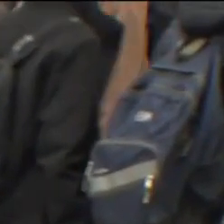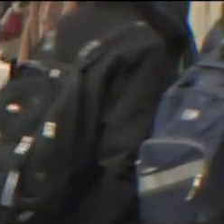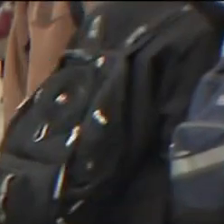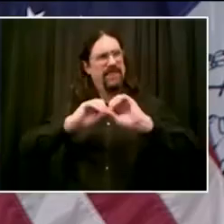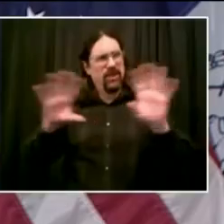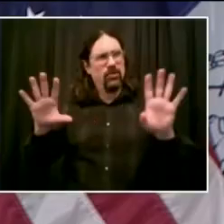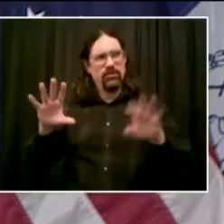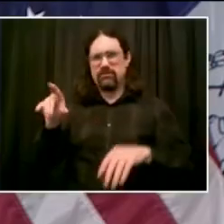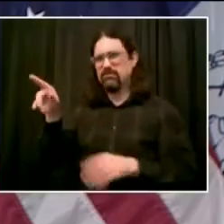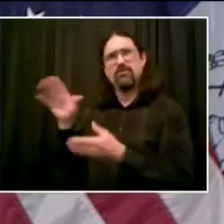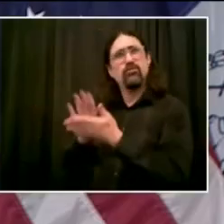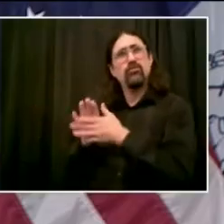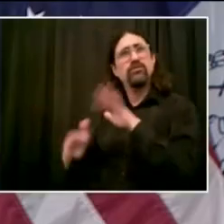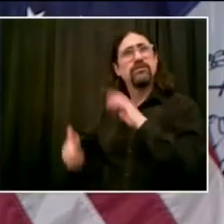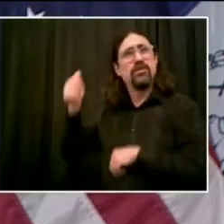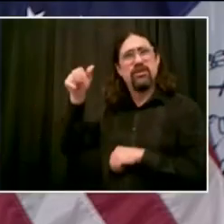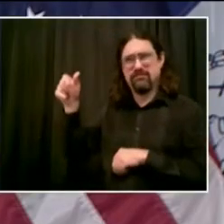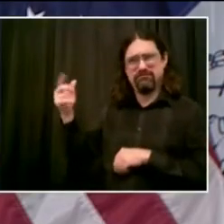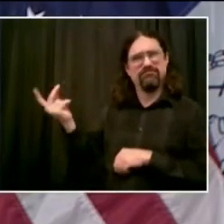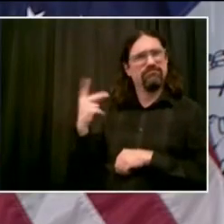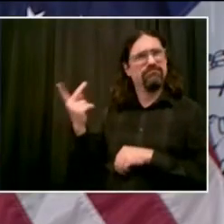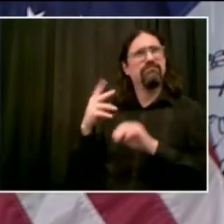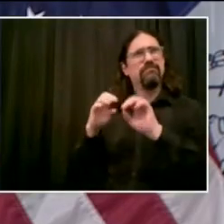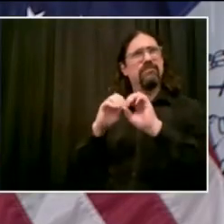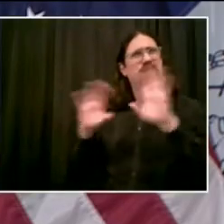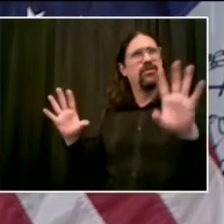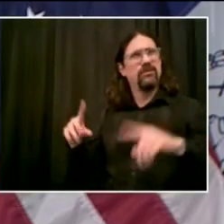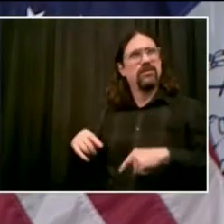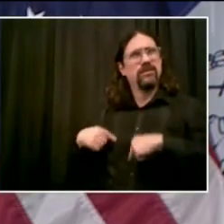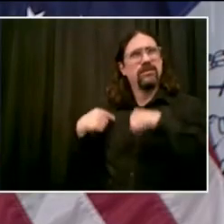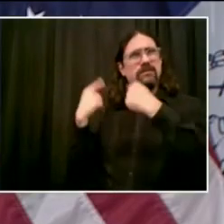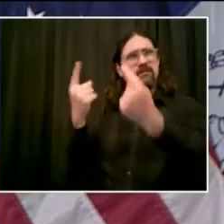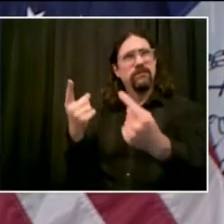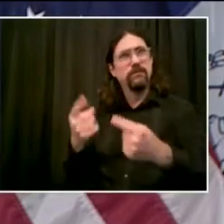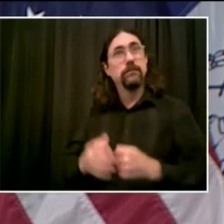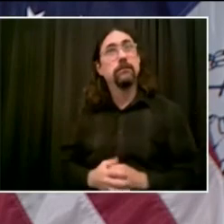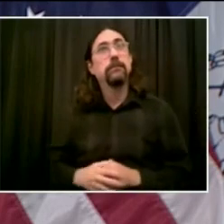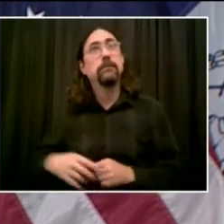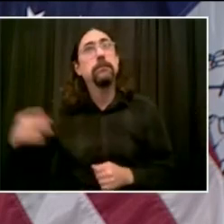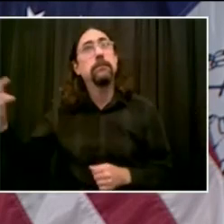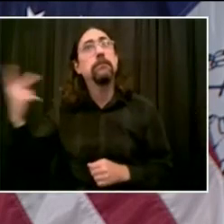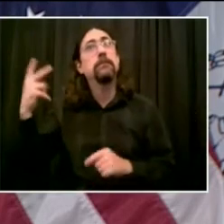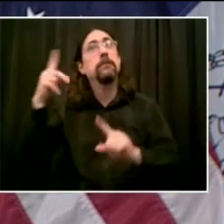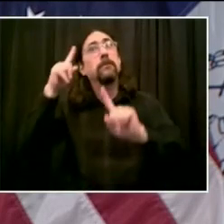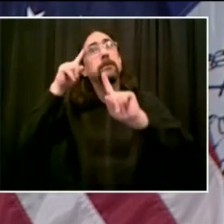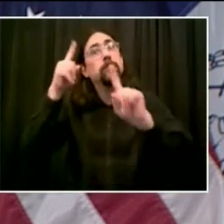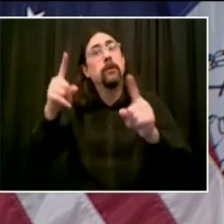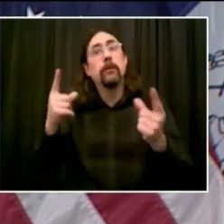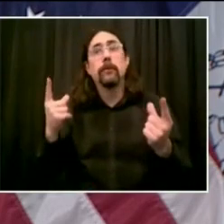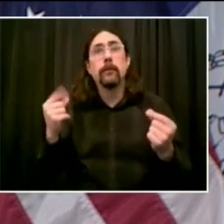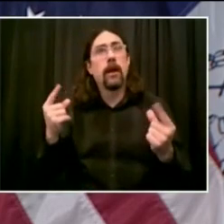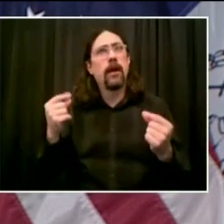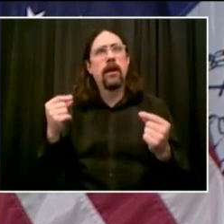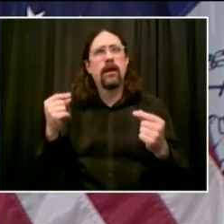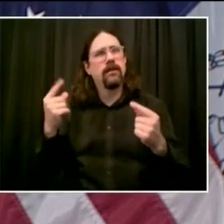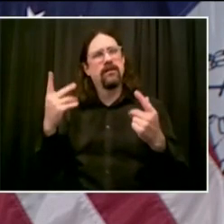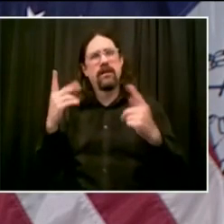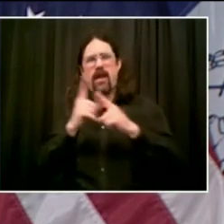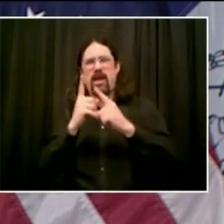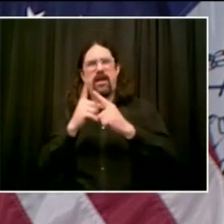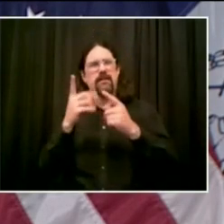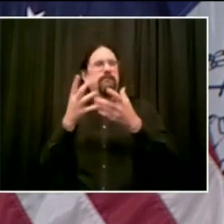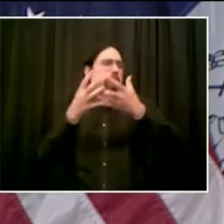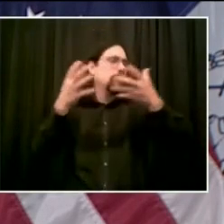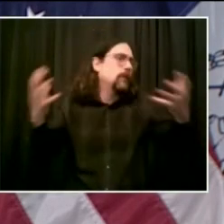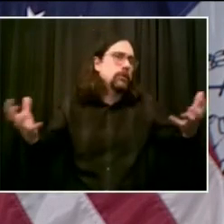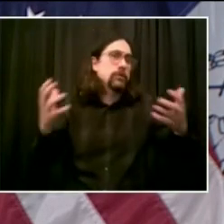September 10th. We still have quite a ways to go, well over 2 months until then. And everything's going to be about